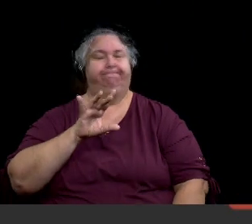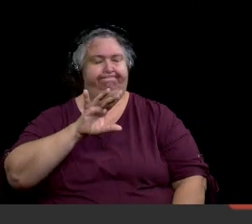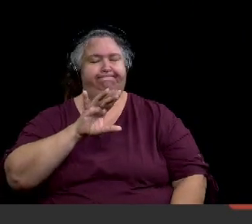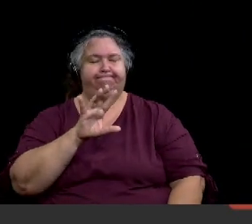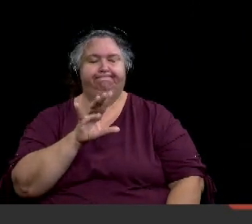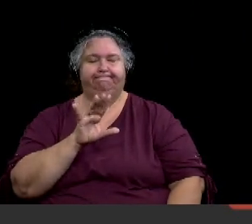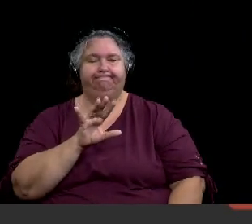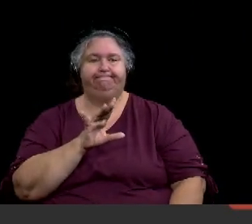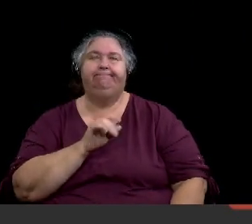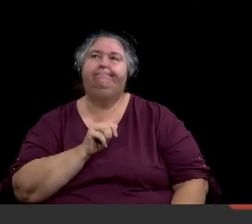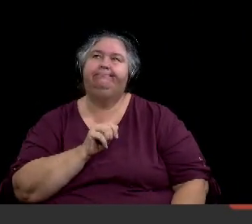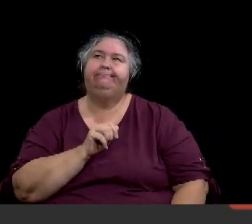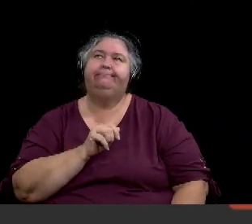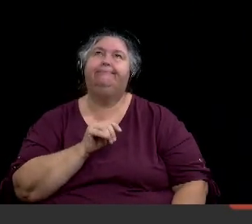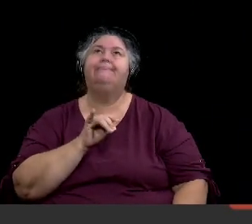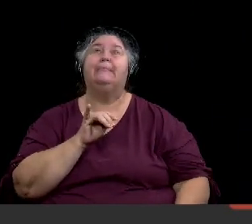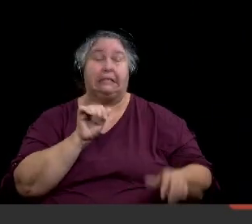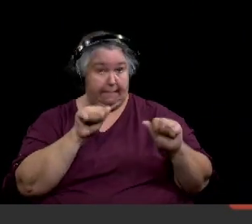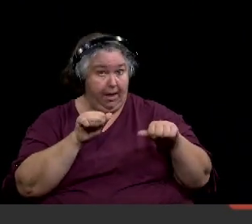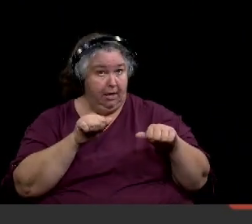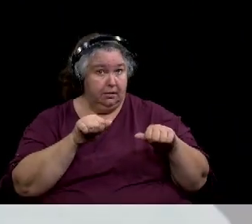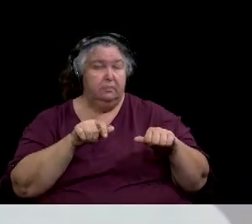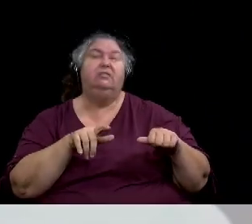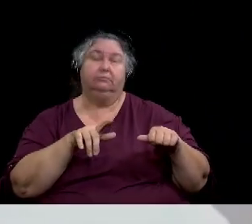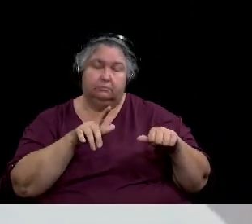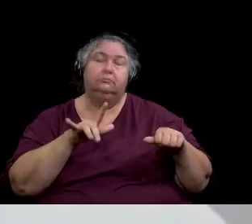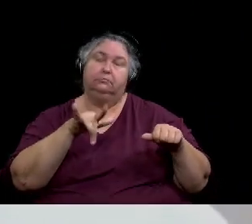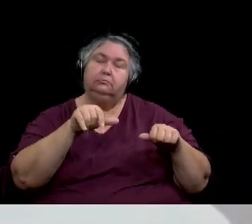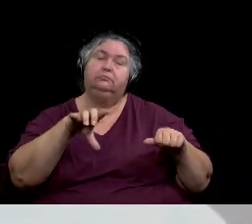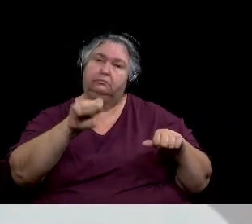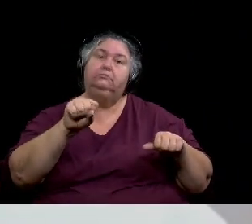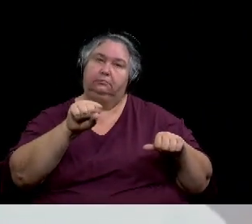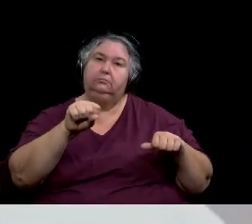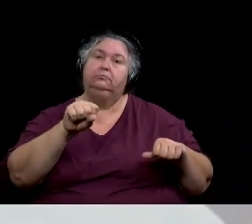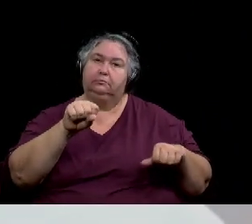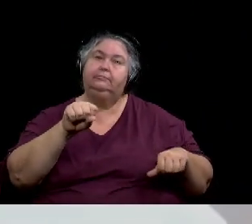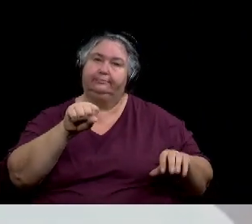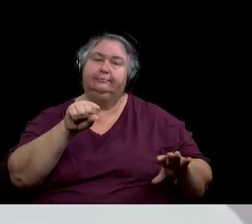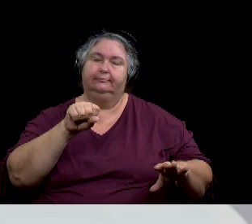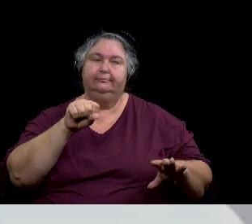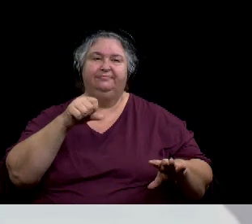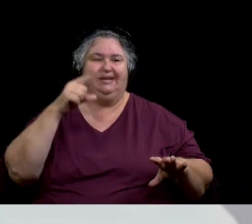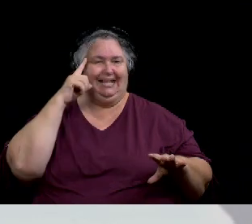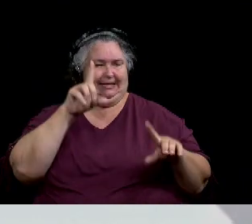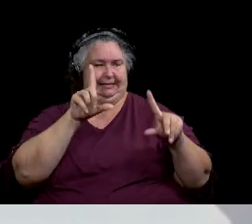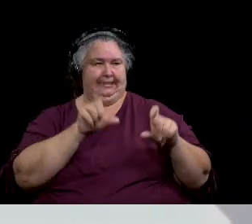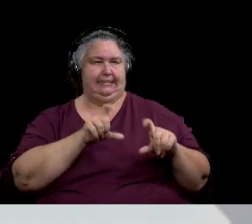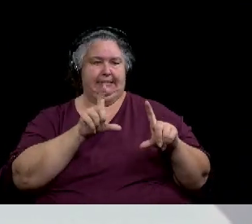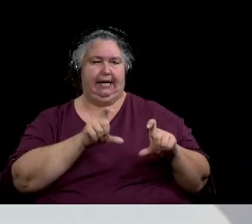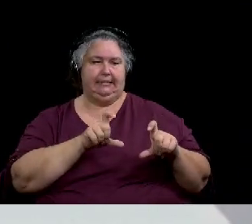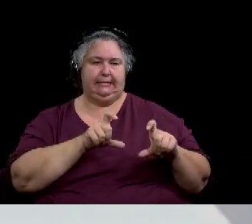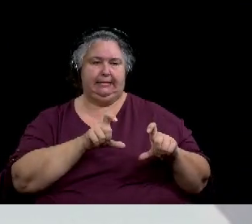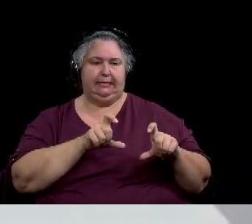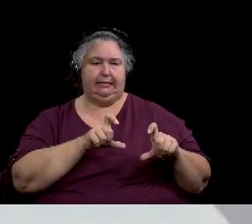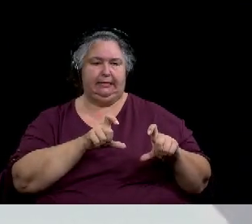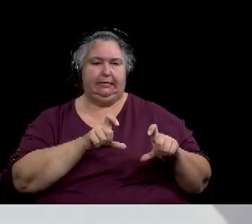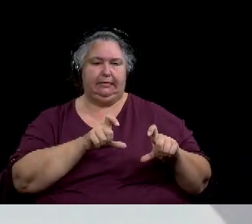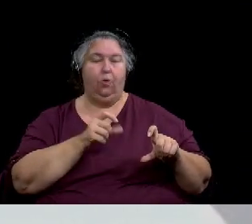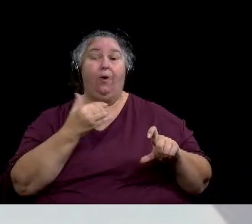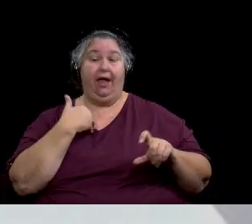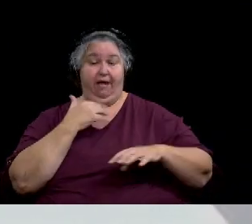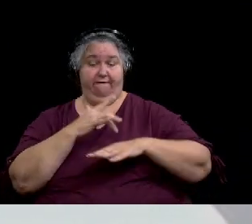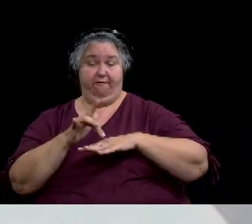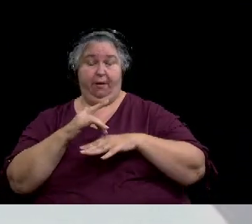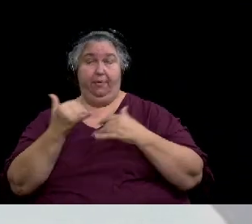Rhiannon, is there a possibility? Absolutely. I think this testing that we have available to